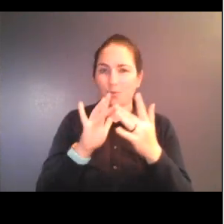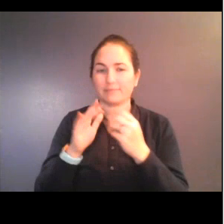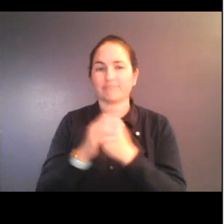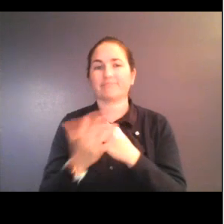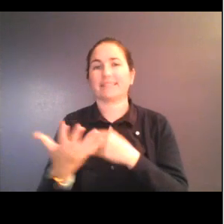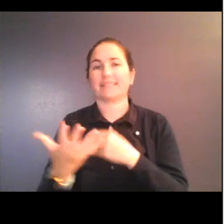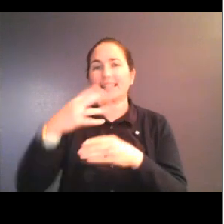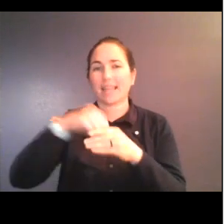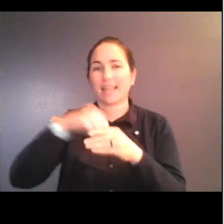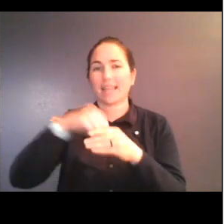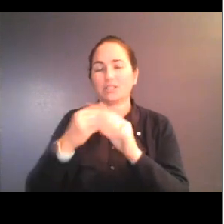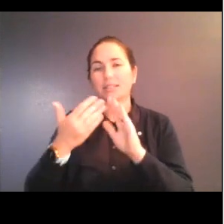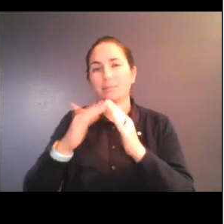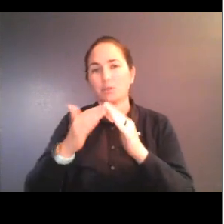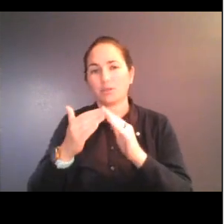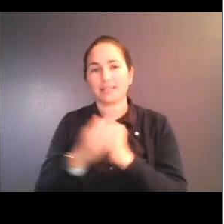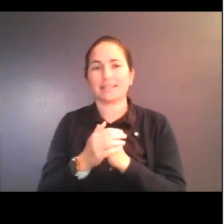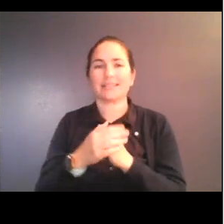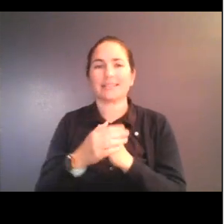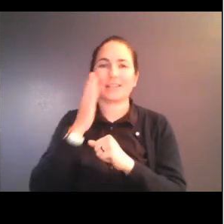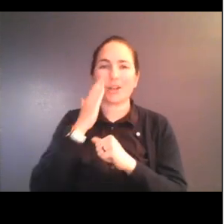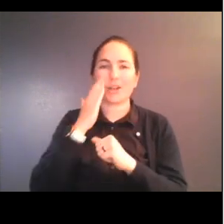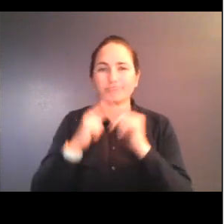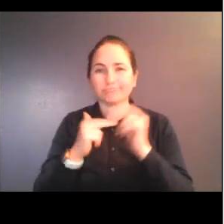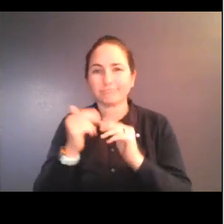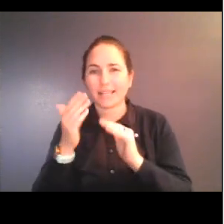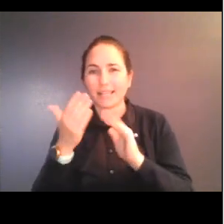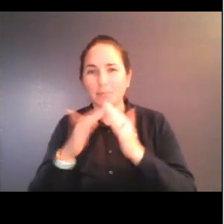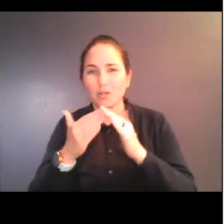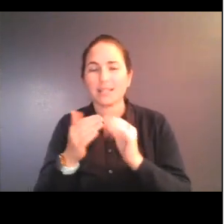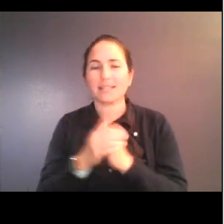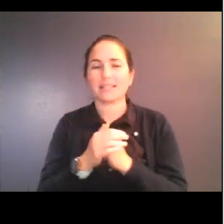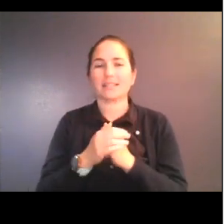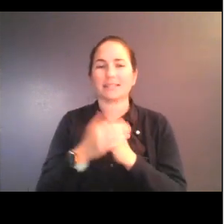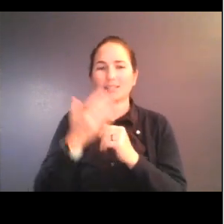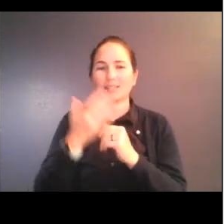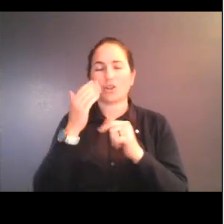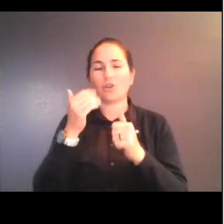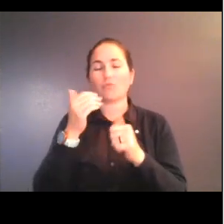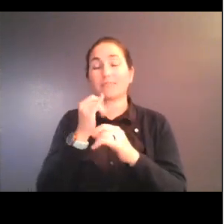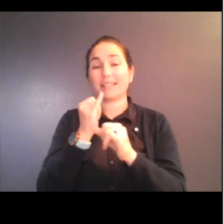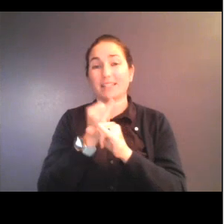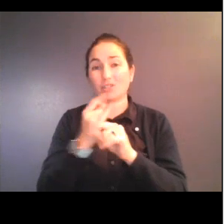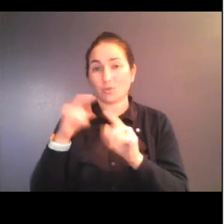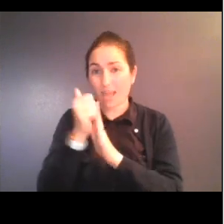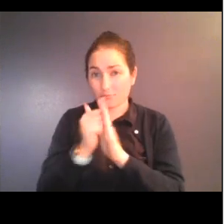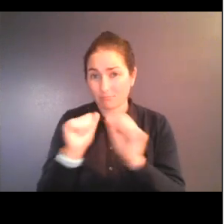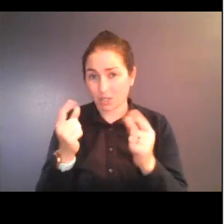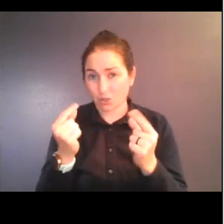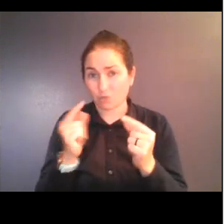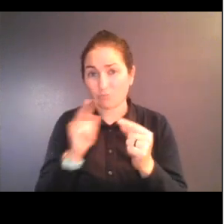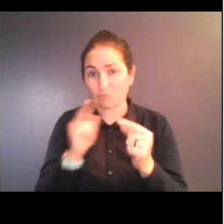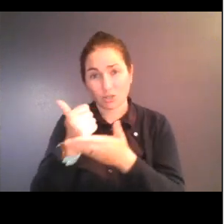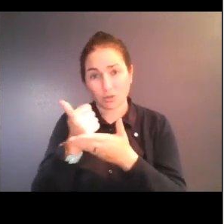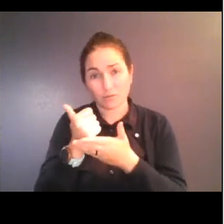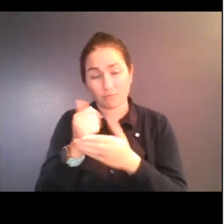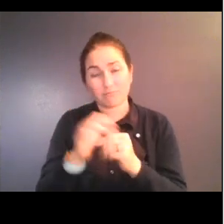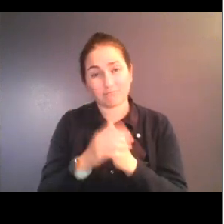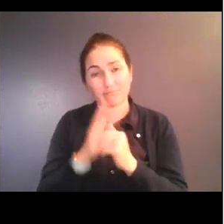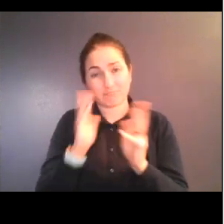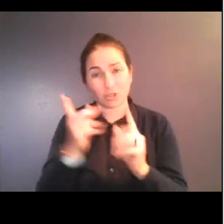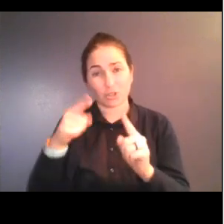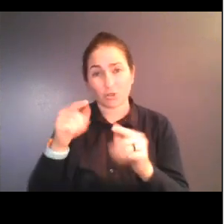with the community and building the community, and then what institutional accounts can do. It's all very useful. And I encourage you to